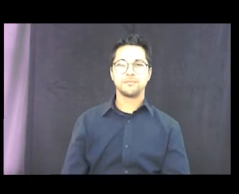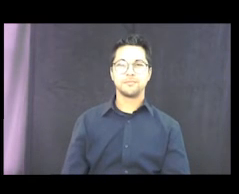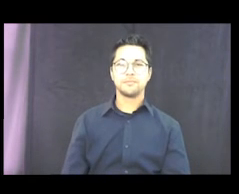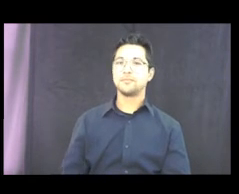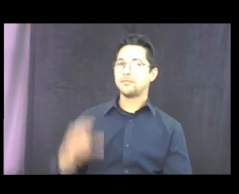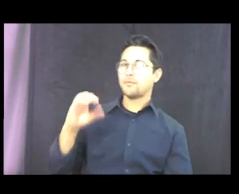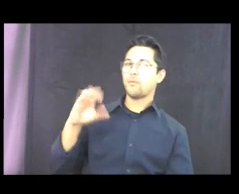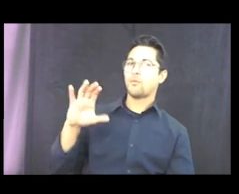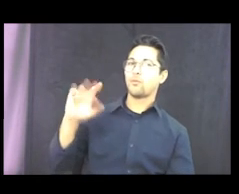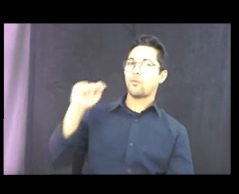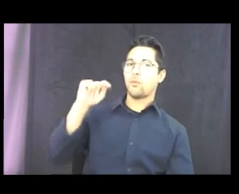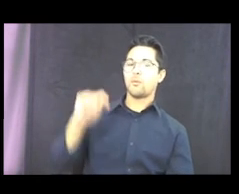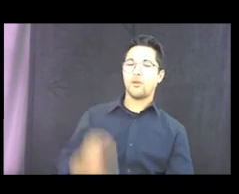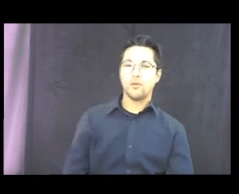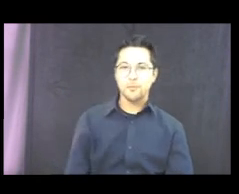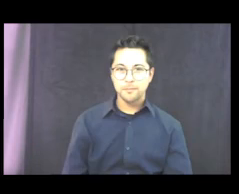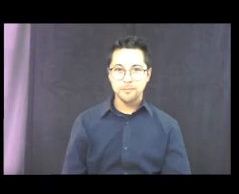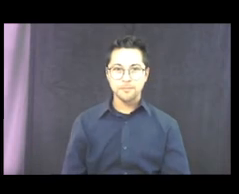October,